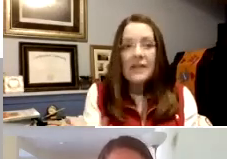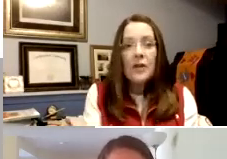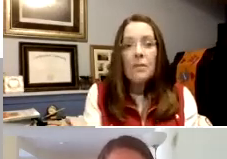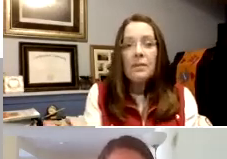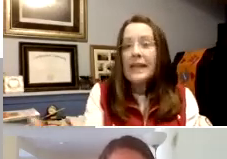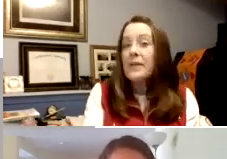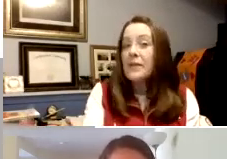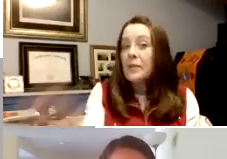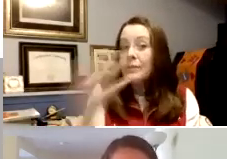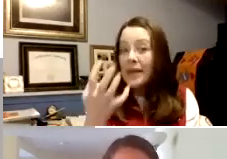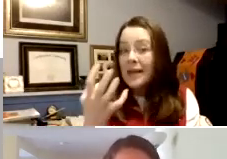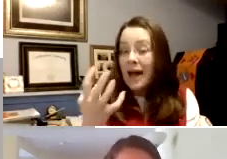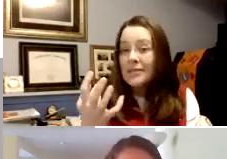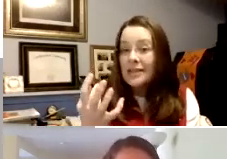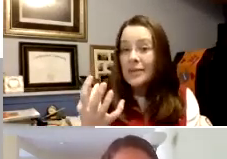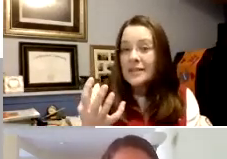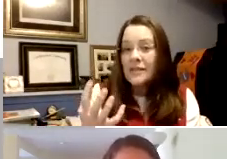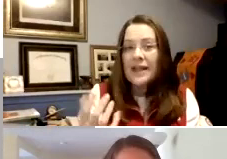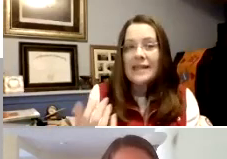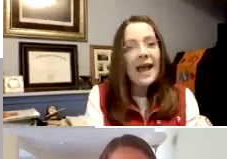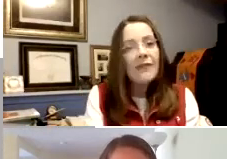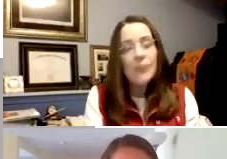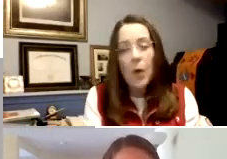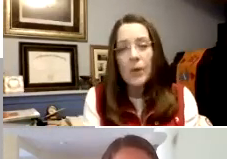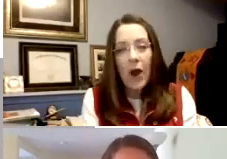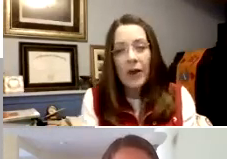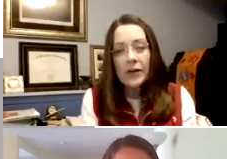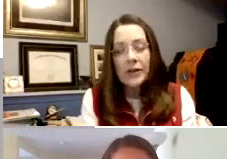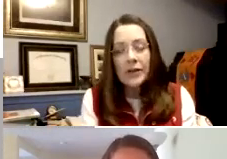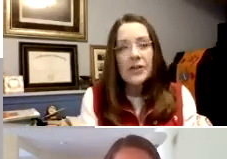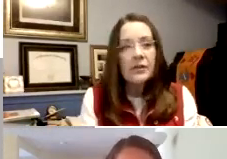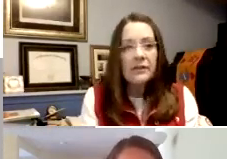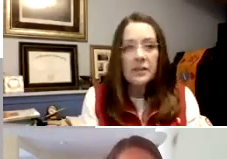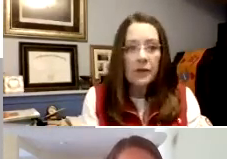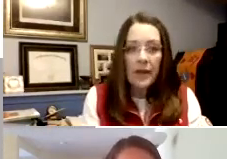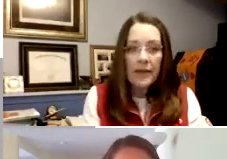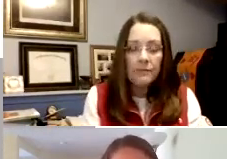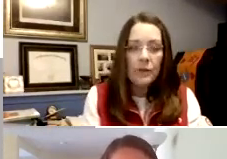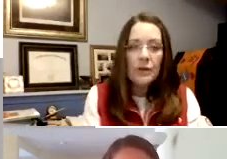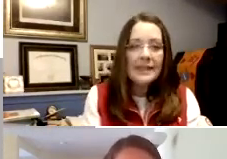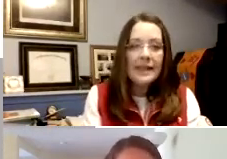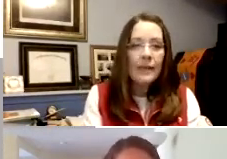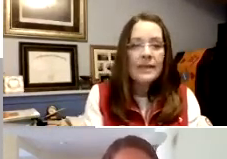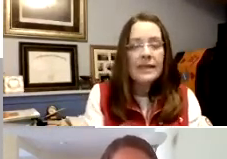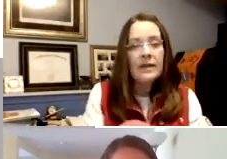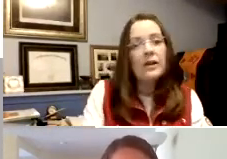They don't blink whenever we bring an object towards their face. They have no regard to a visual threat. We don't see that. Like our baby